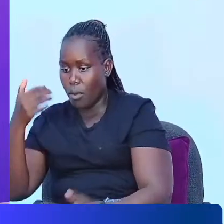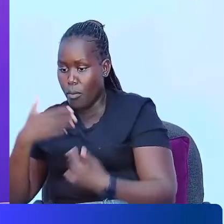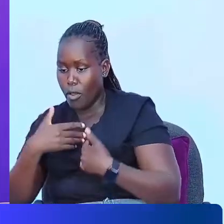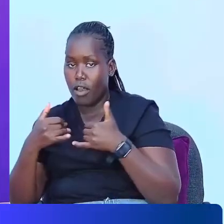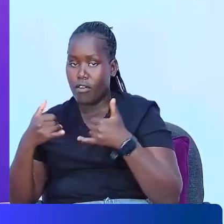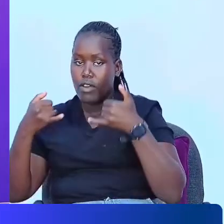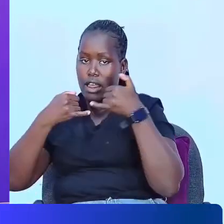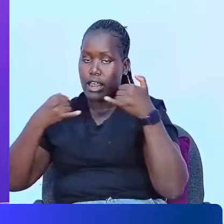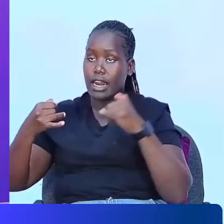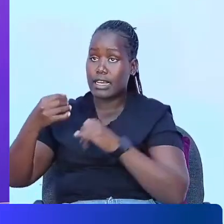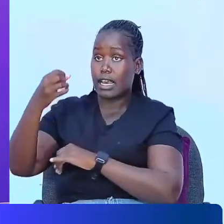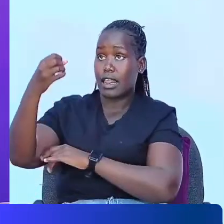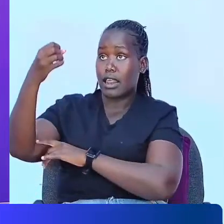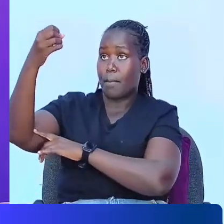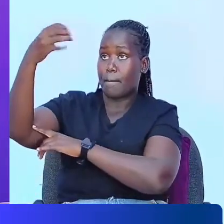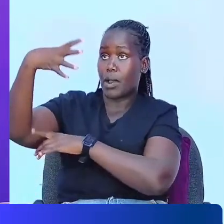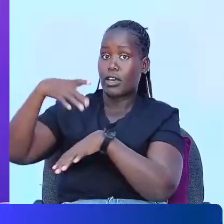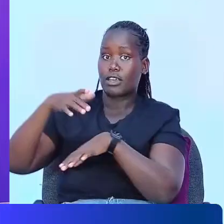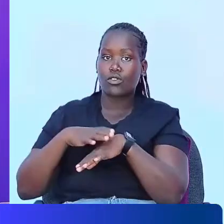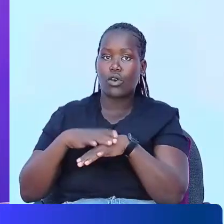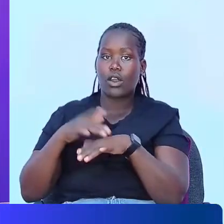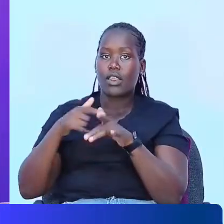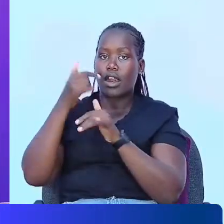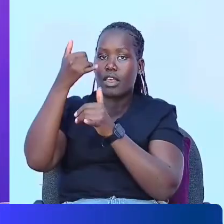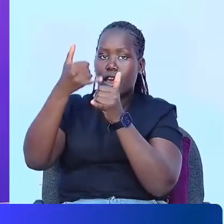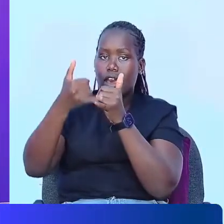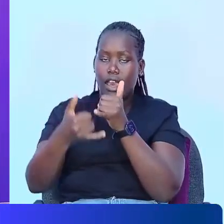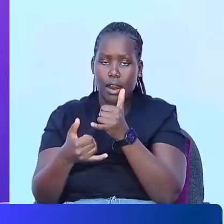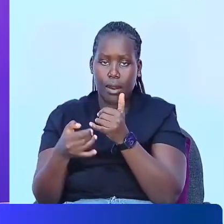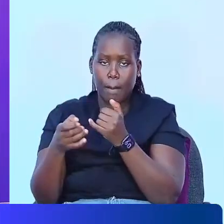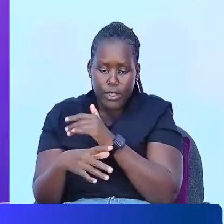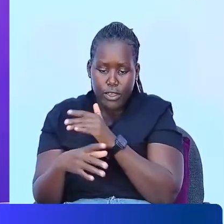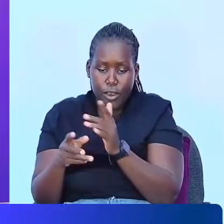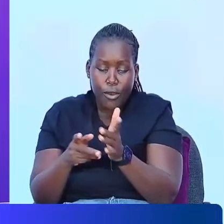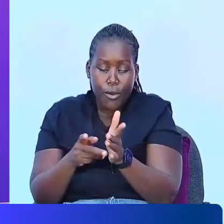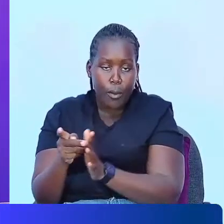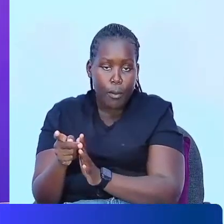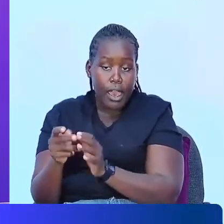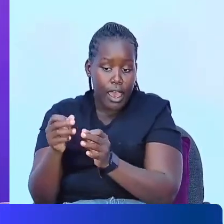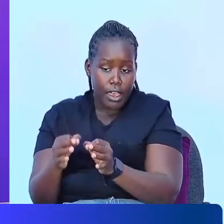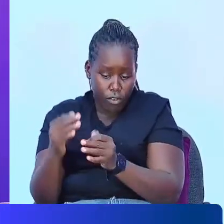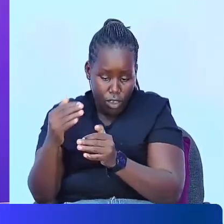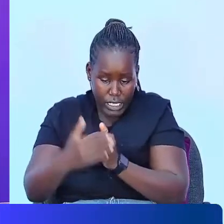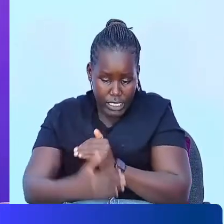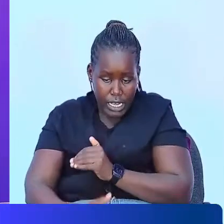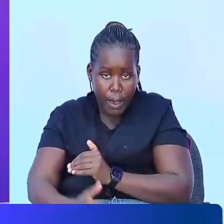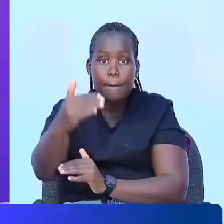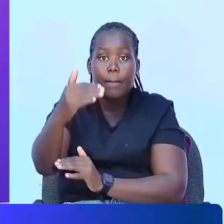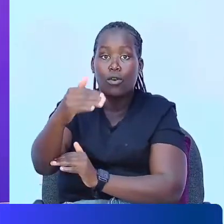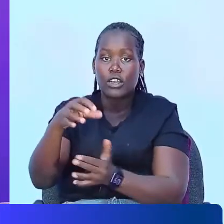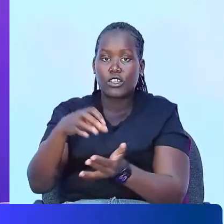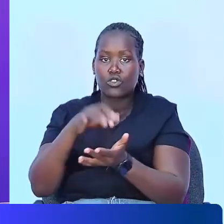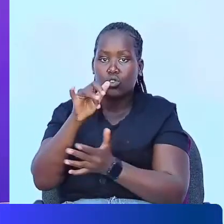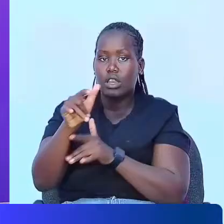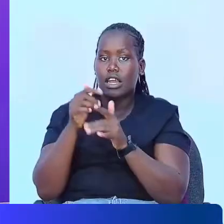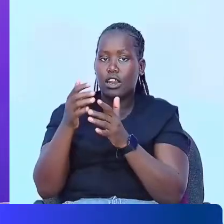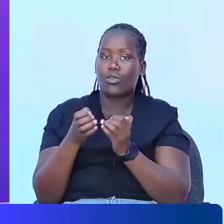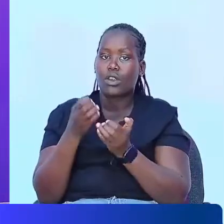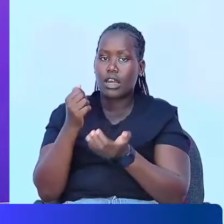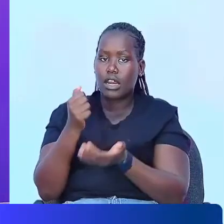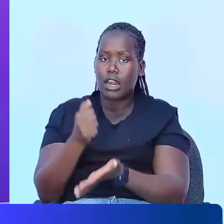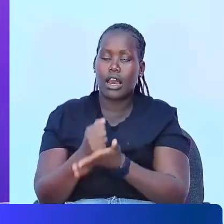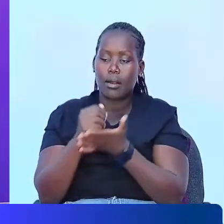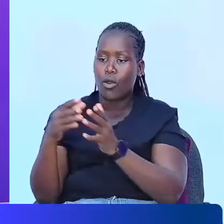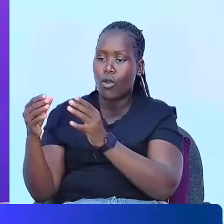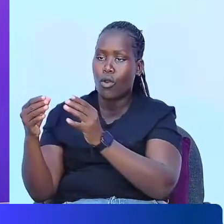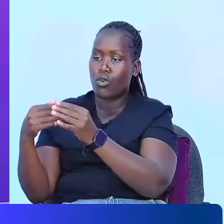is on, at the end of the month, we give you a bill, you pay. If you go beyond that situation and you need help, go to the nearest Kenya Power